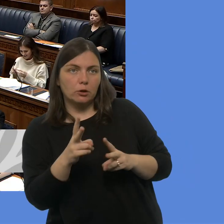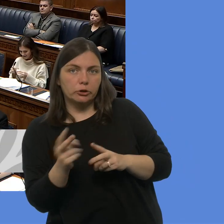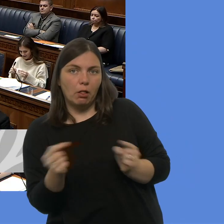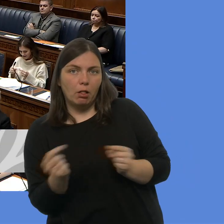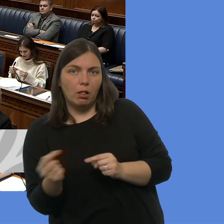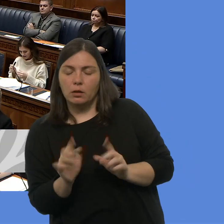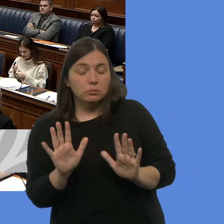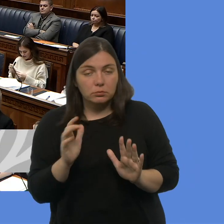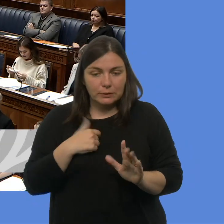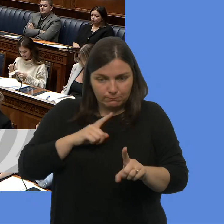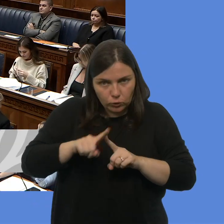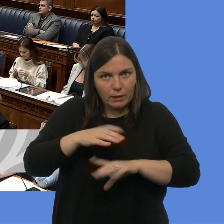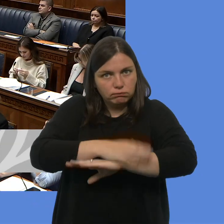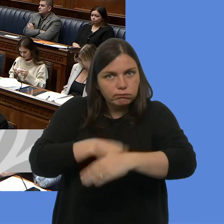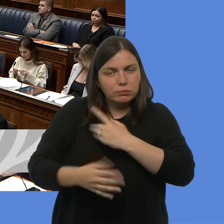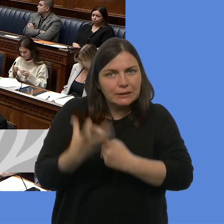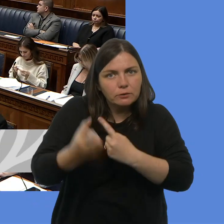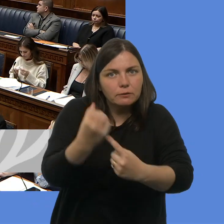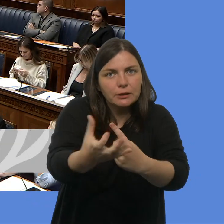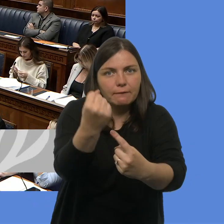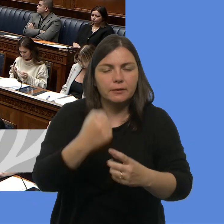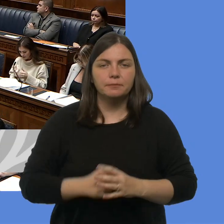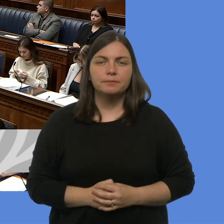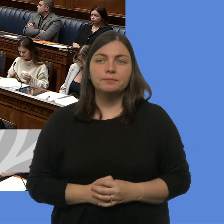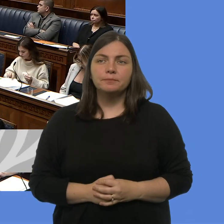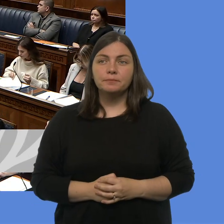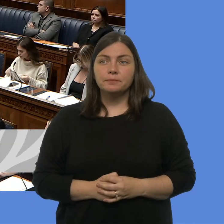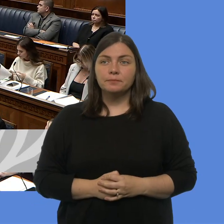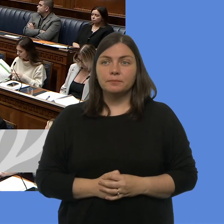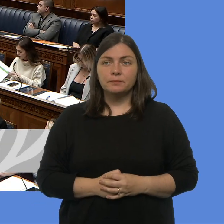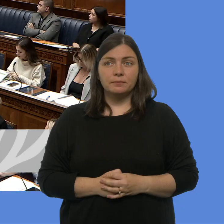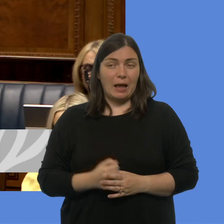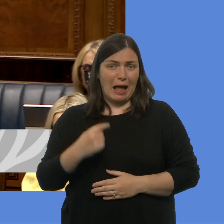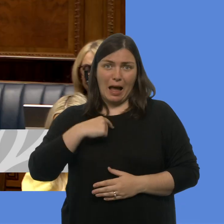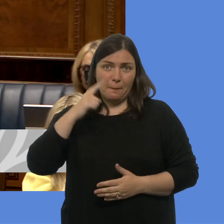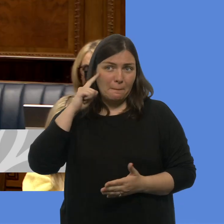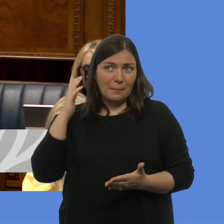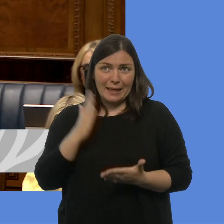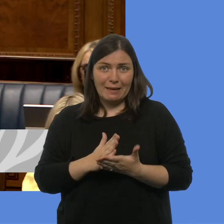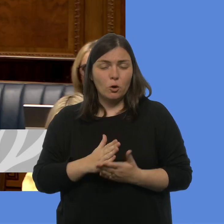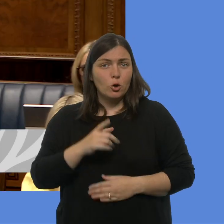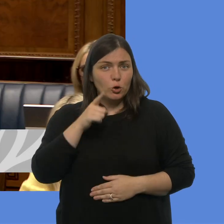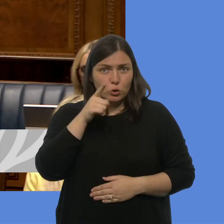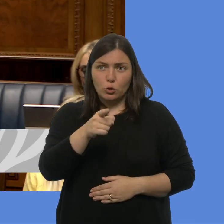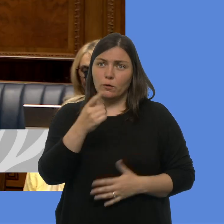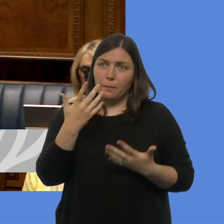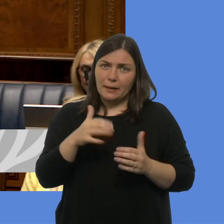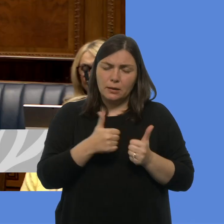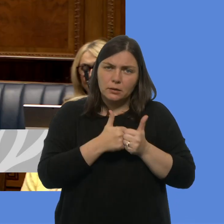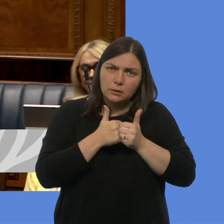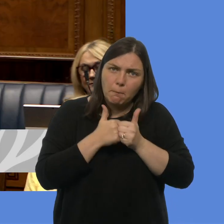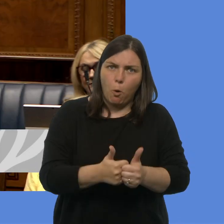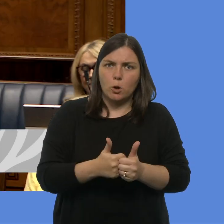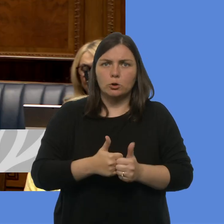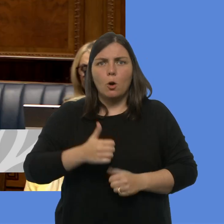First Minister, I welcome that you have been a positive and constant advocate for an end to the genocide in Gaza. Can I ask if you